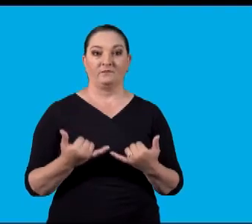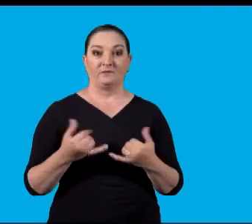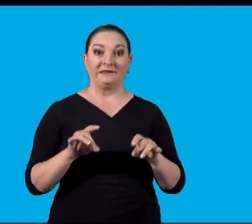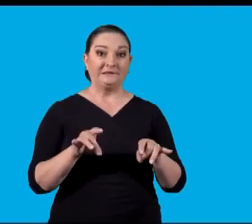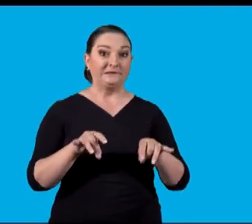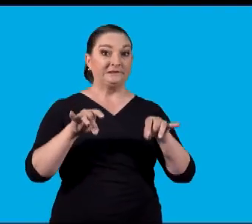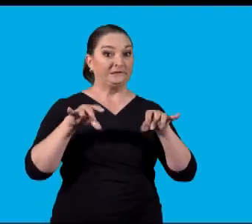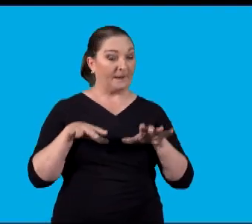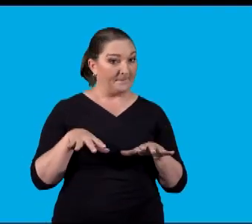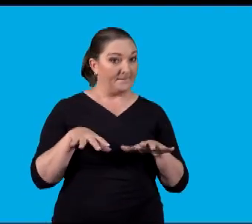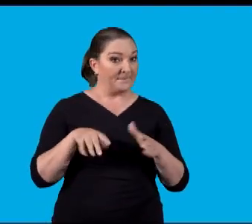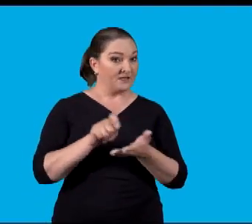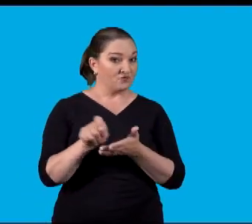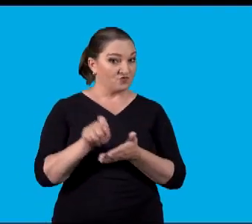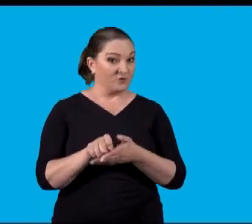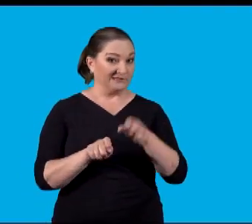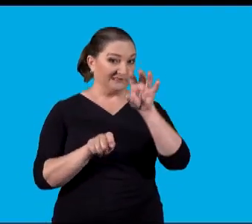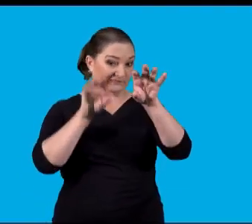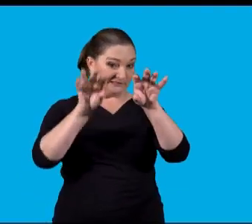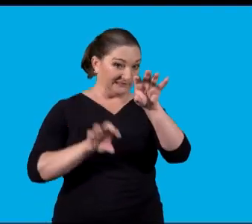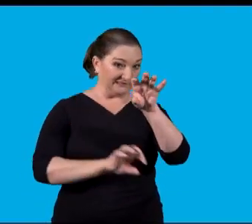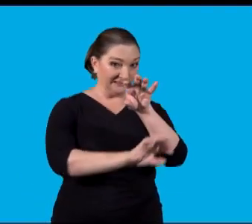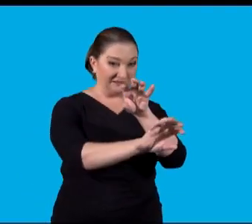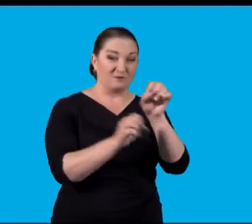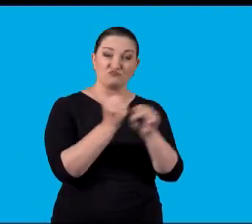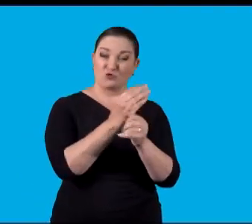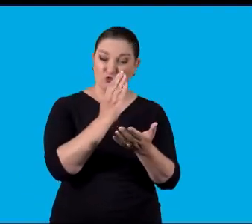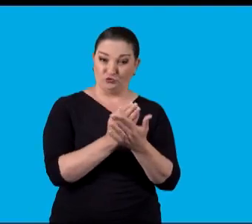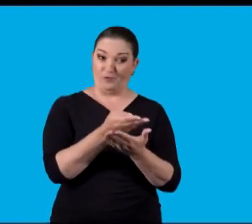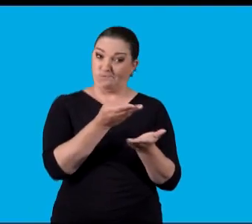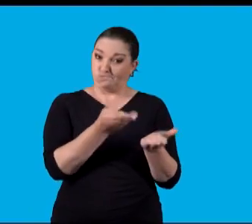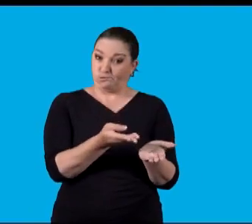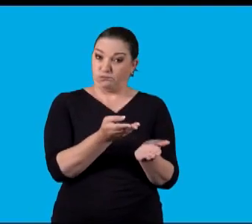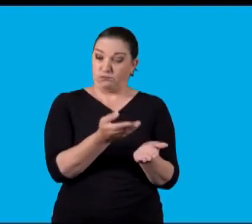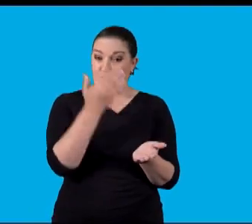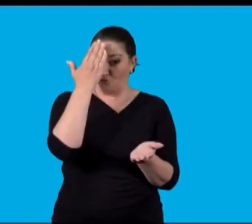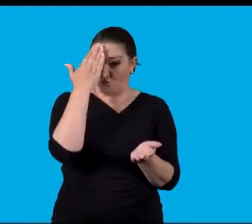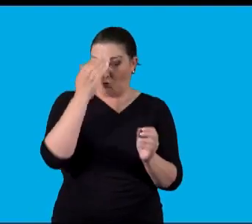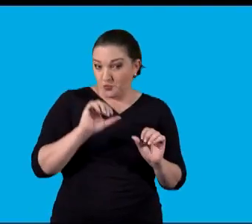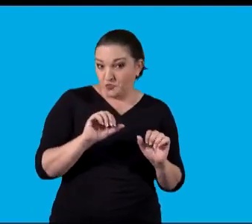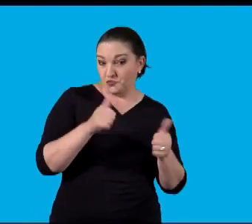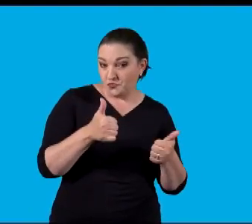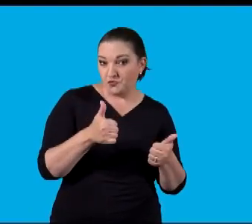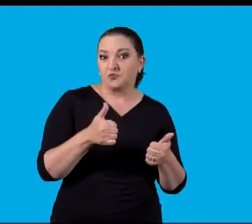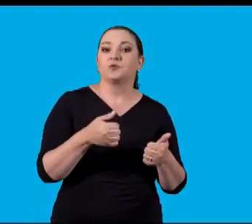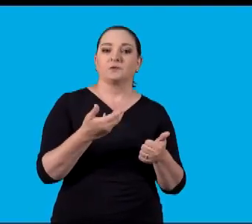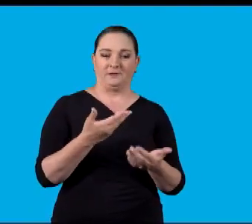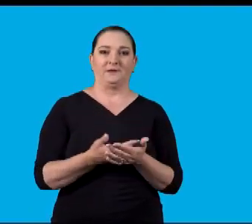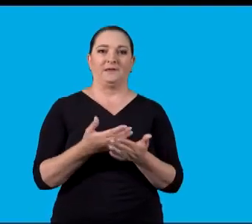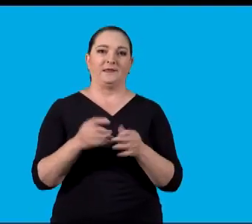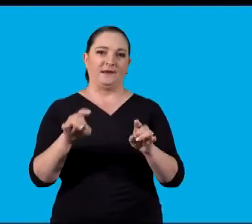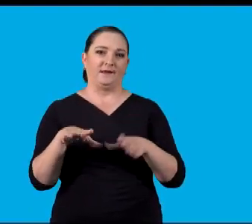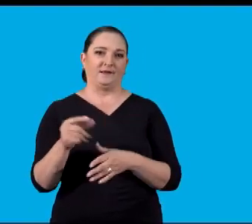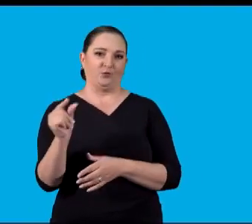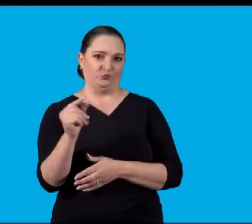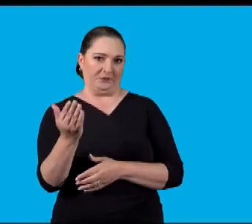Here is the exam writing competencies recap. You need to ensure that you work on these so that you can become good